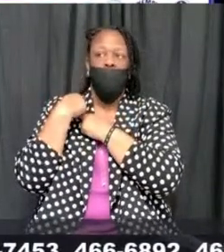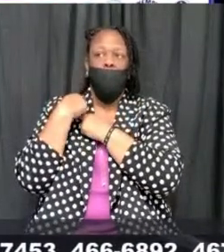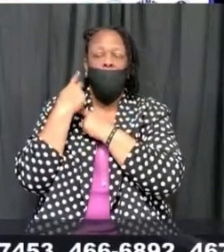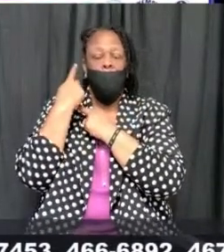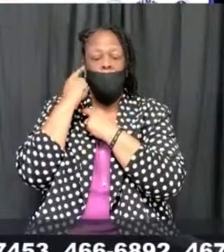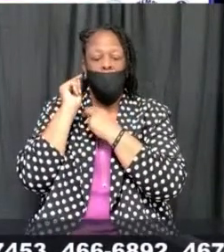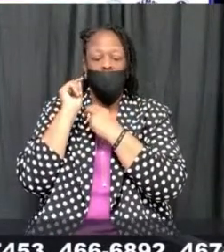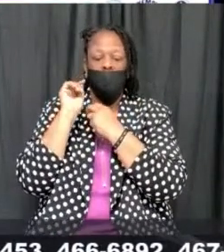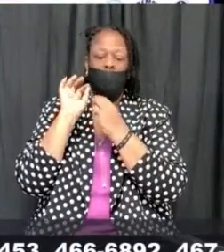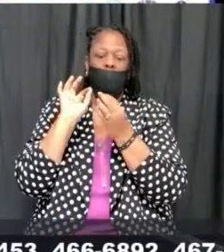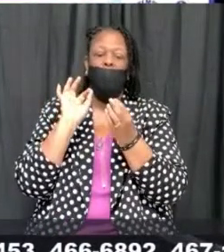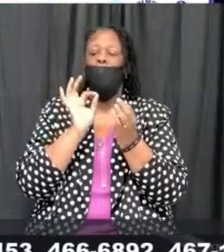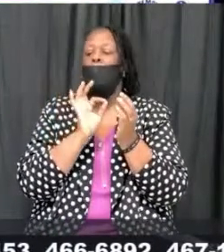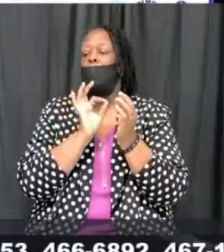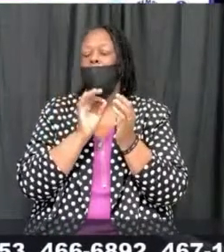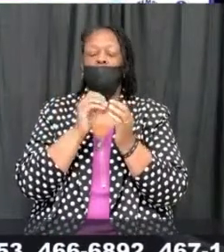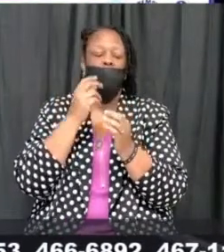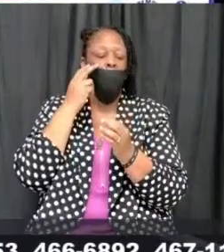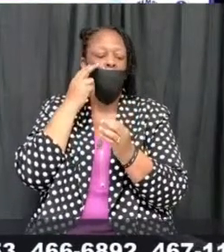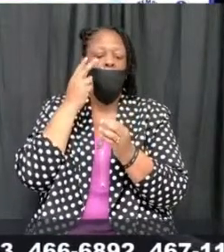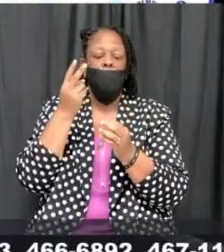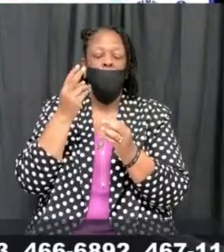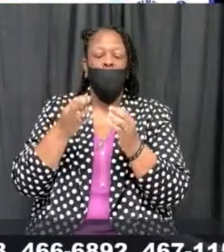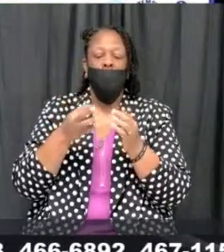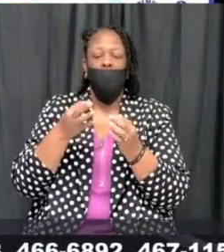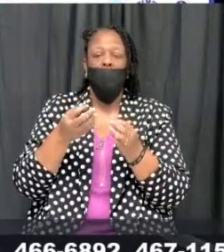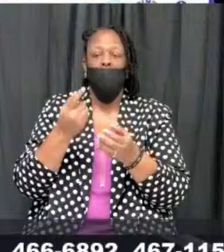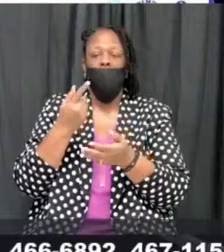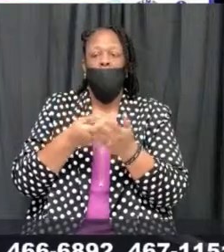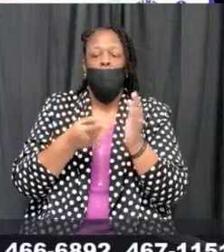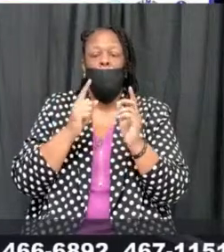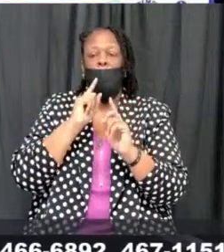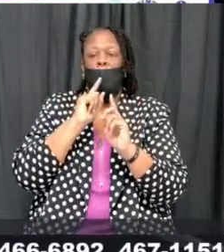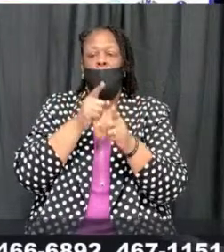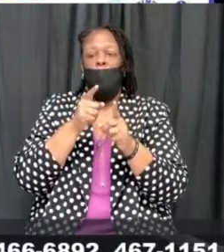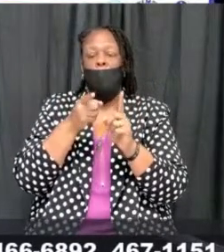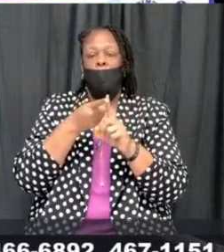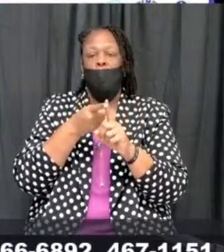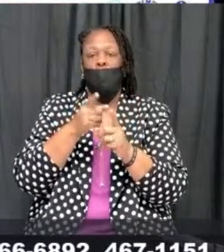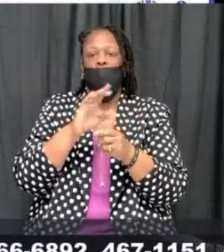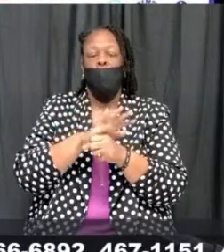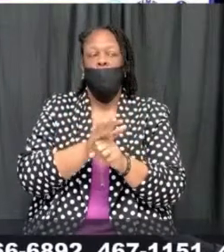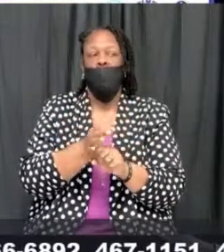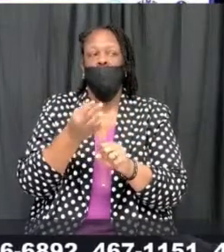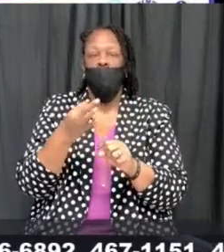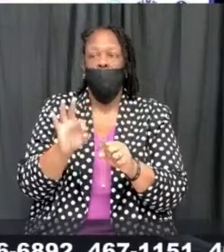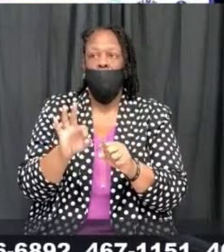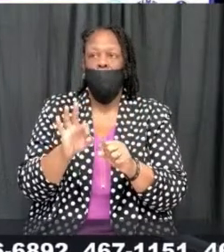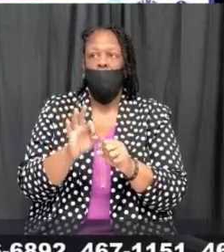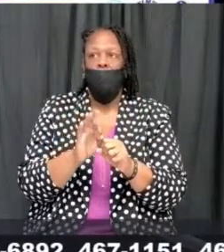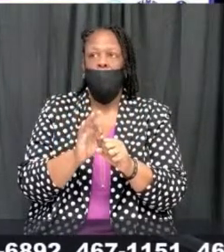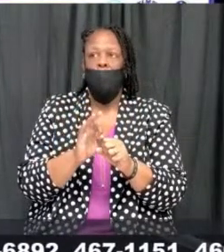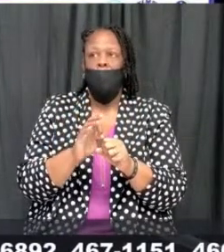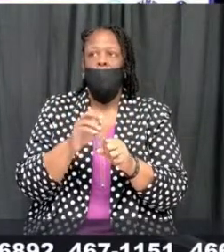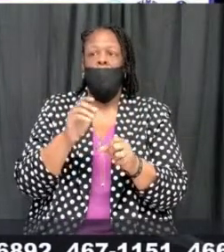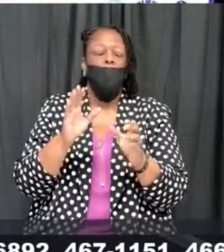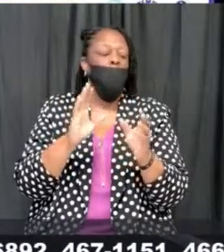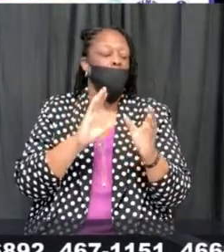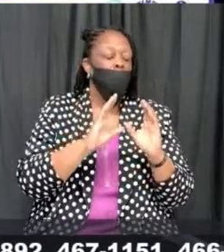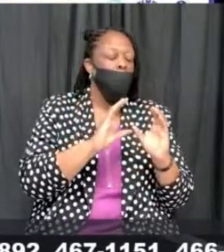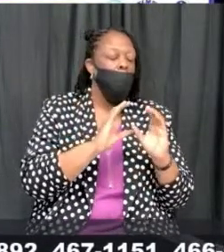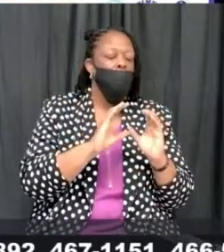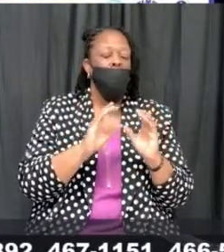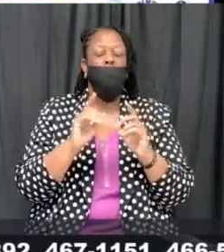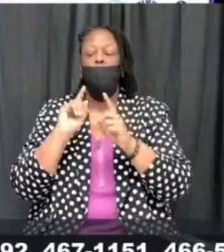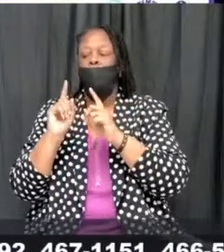coordination of the national response to COVID-19. The task force may liaise and consult with